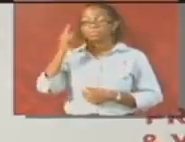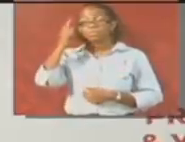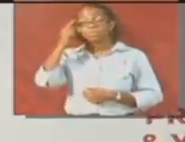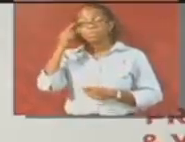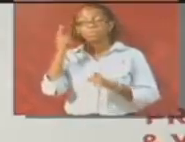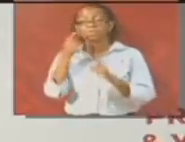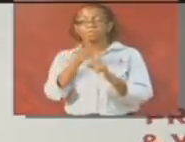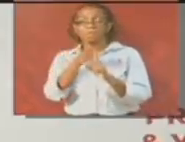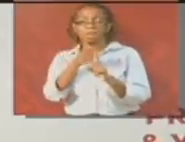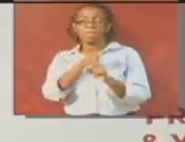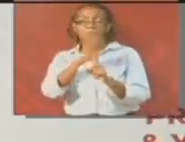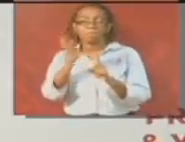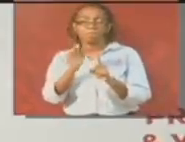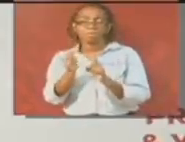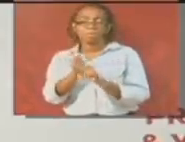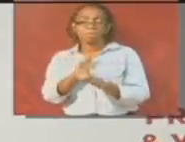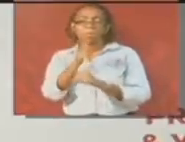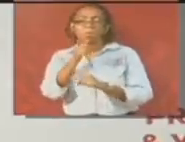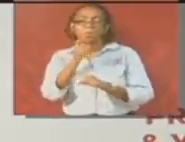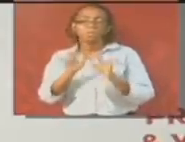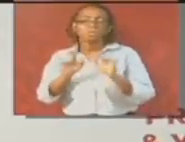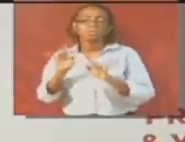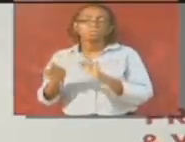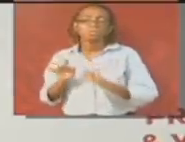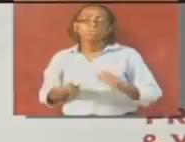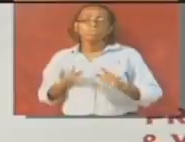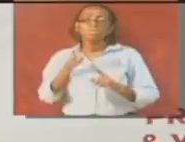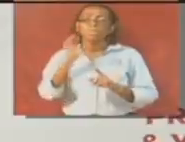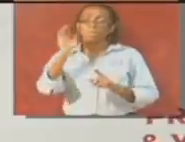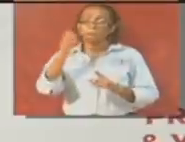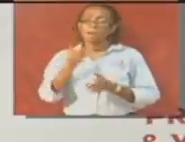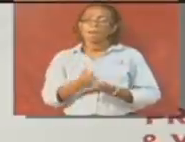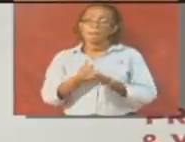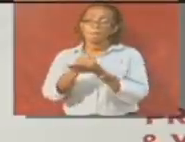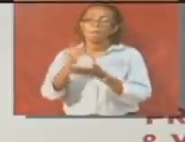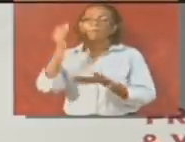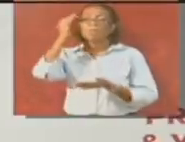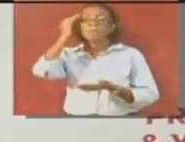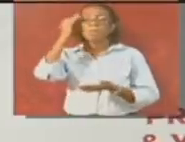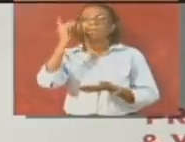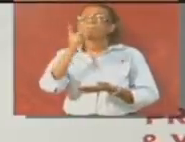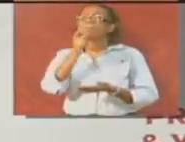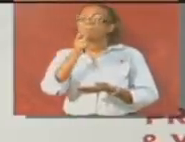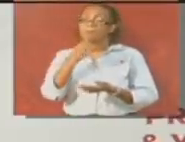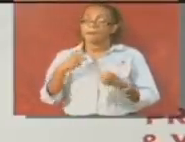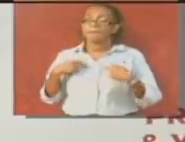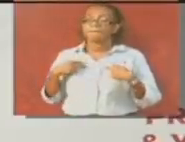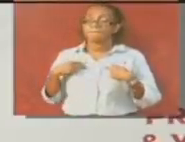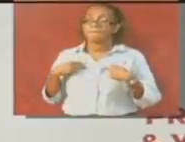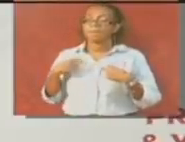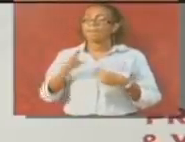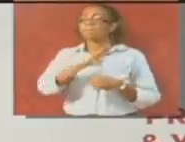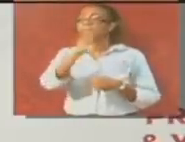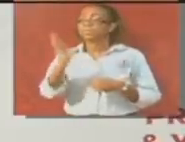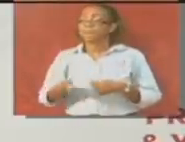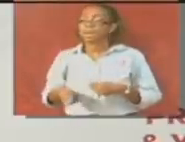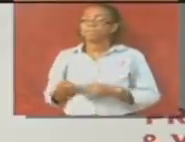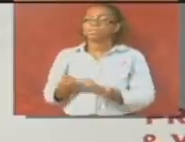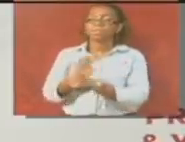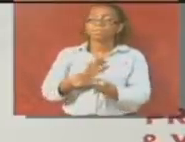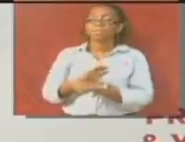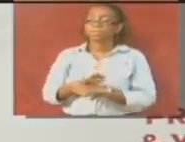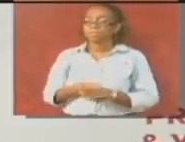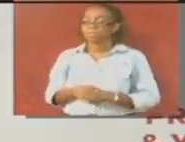some light on additional spread in addition to the current random sequencing that is being